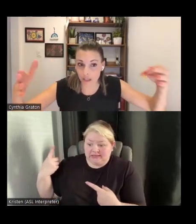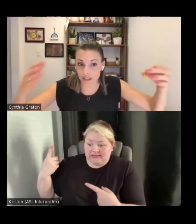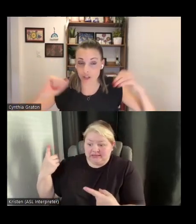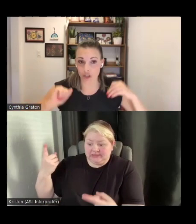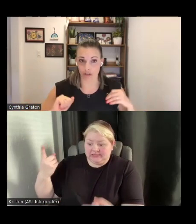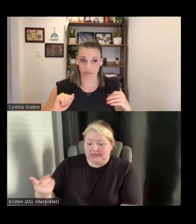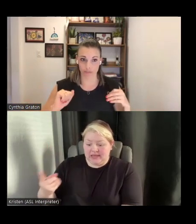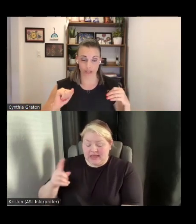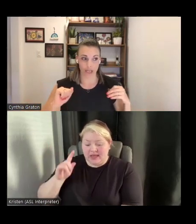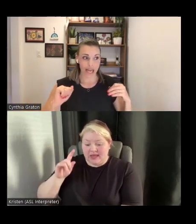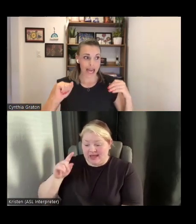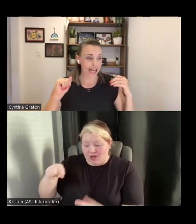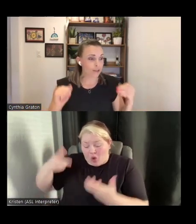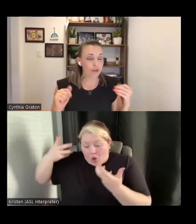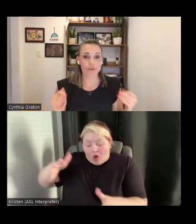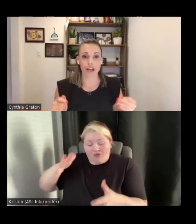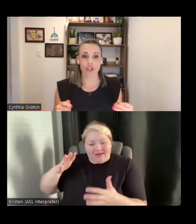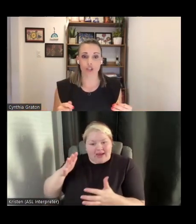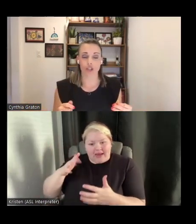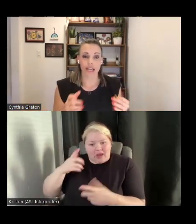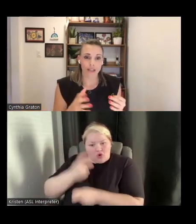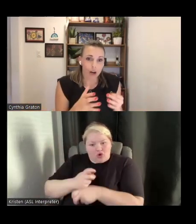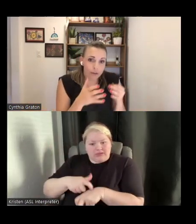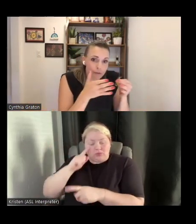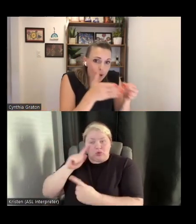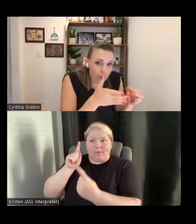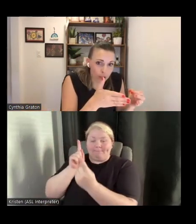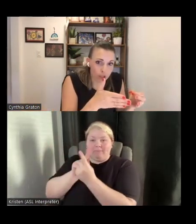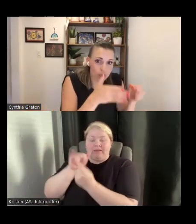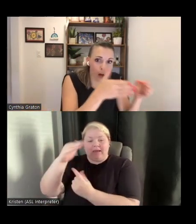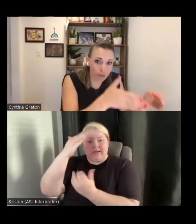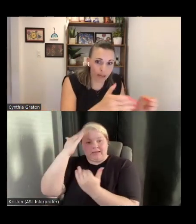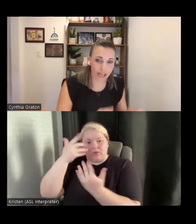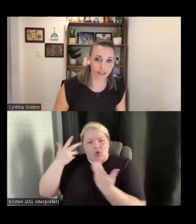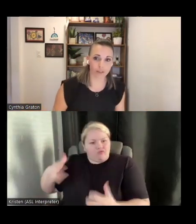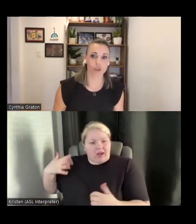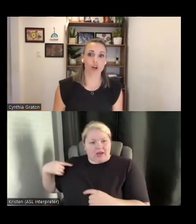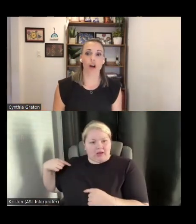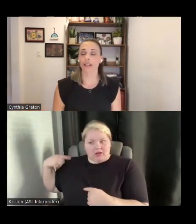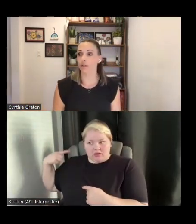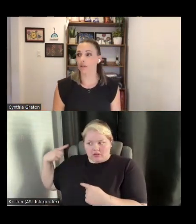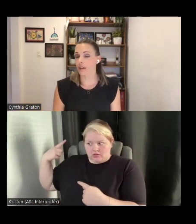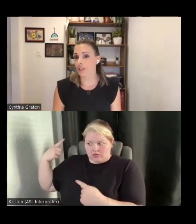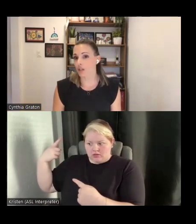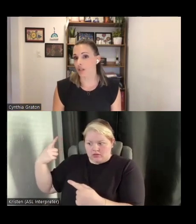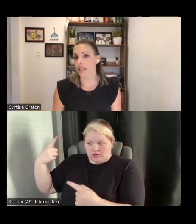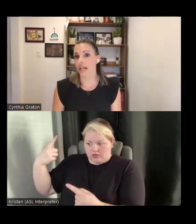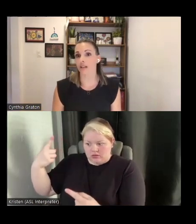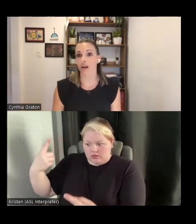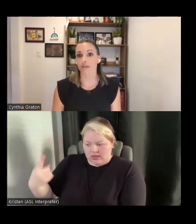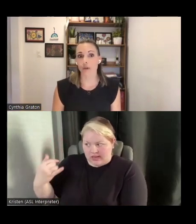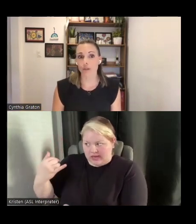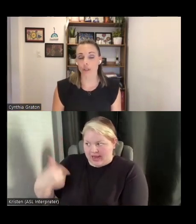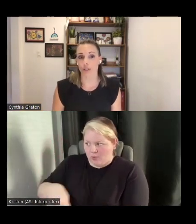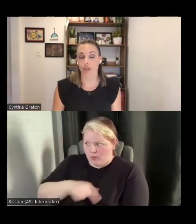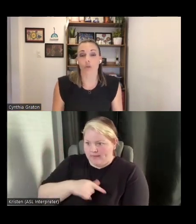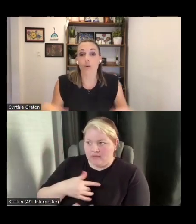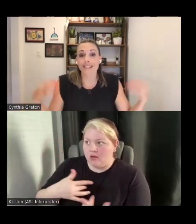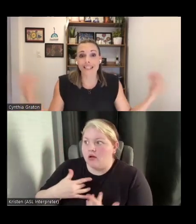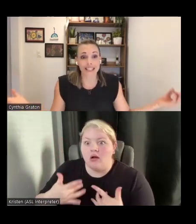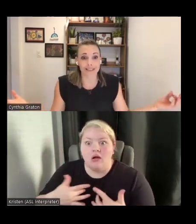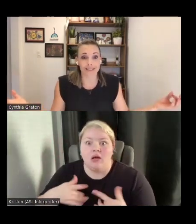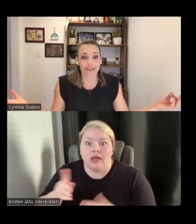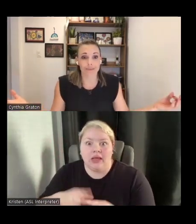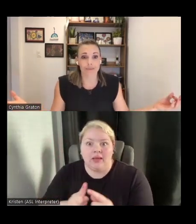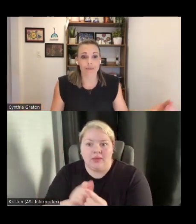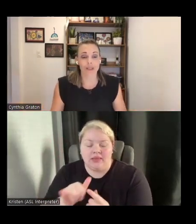particular expectation. Interventions that are focused on behaviors are interventions that are focused on